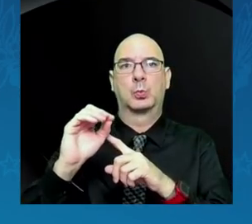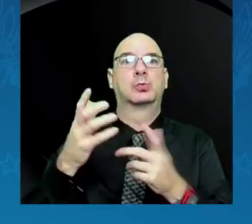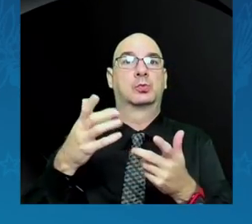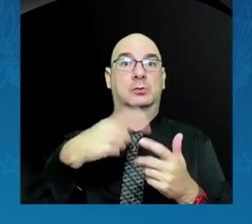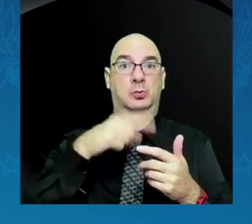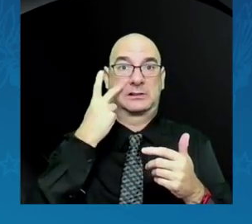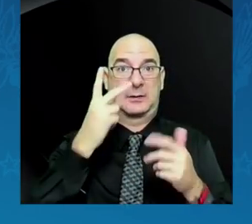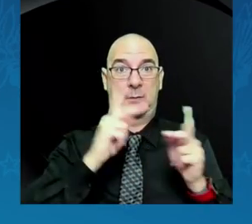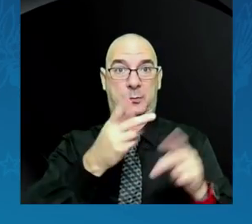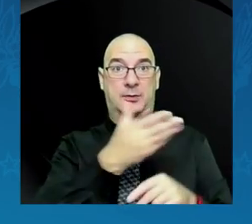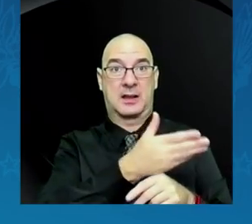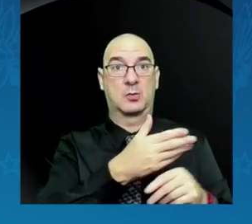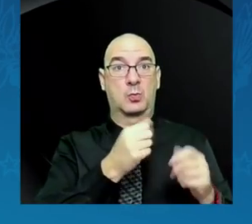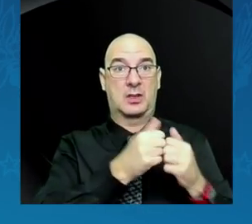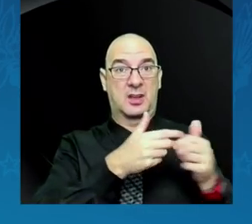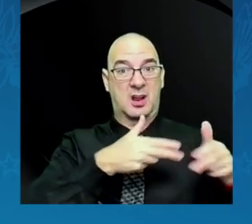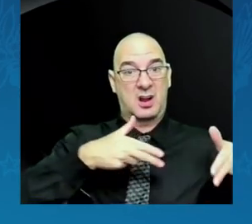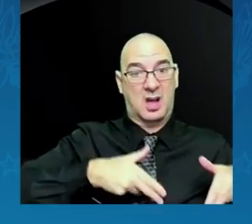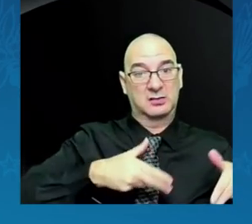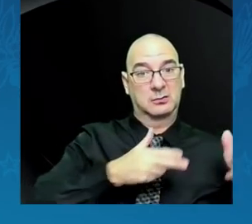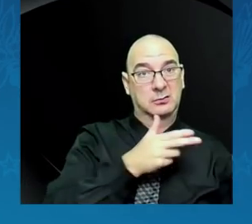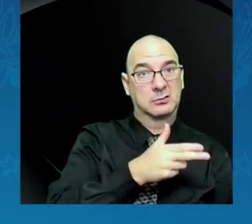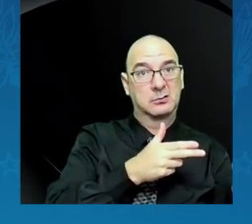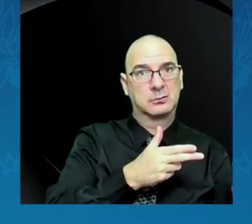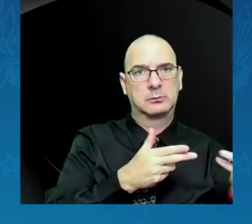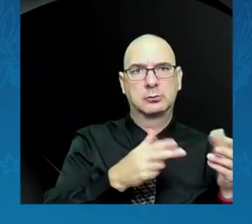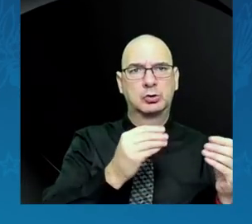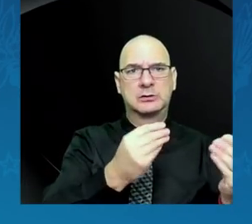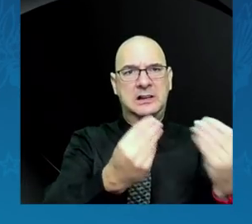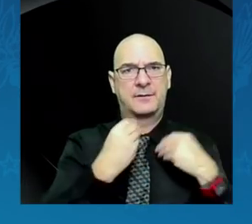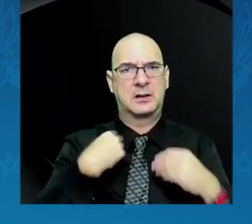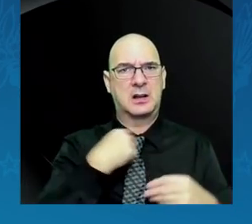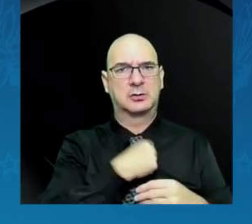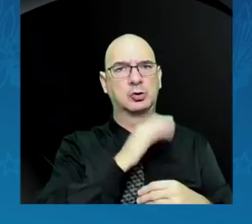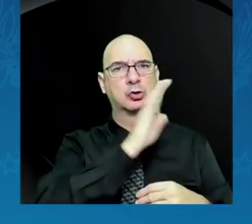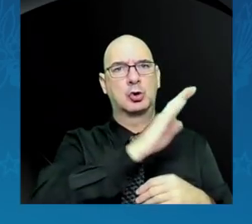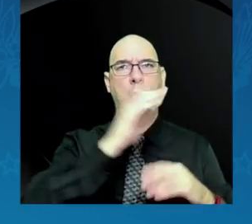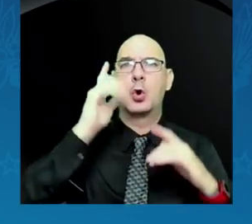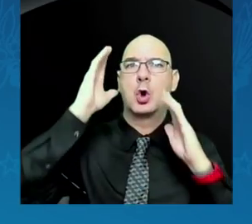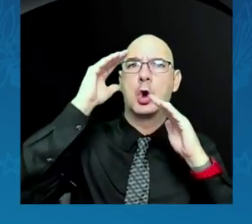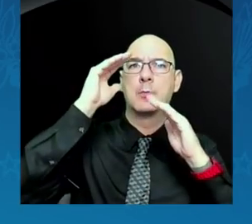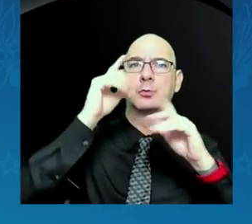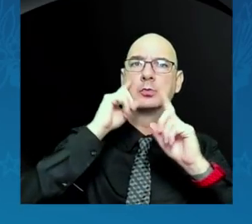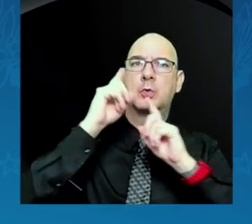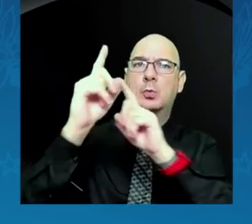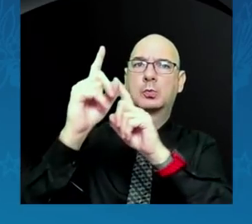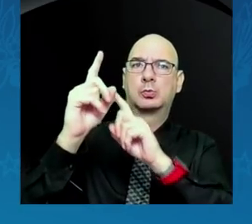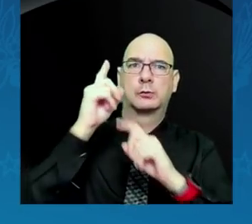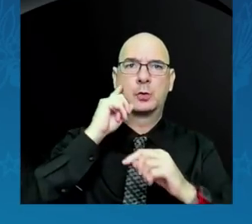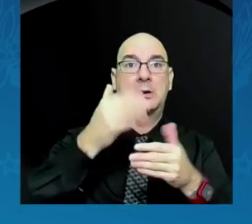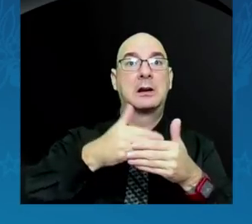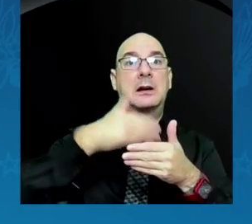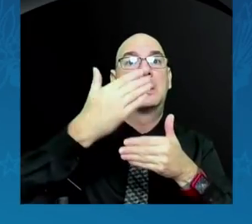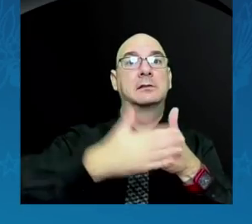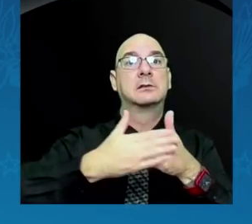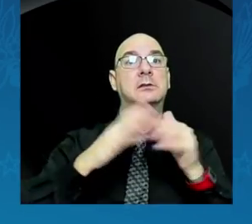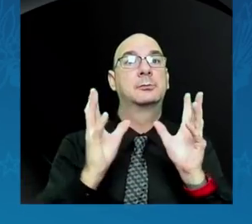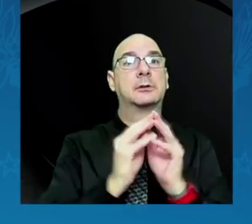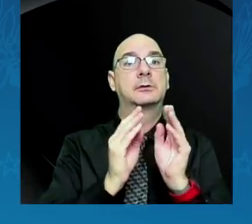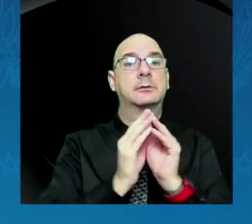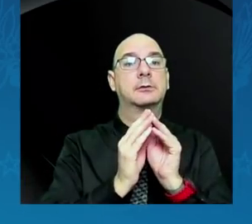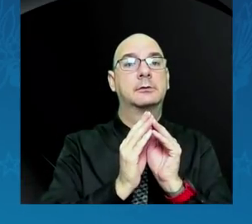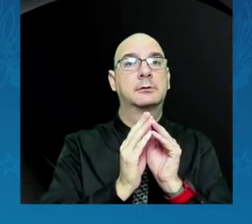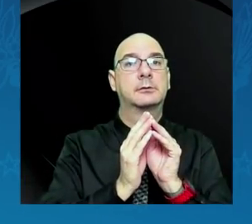can you just give us what are your hopes about the next meeting last November, at the end of